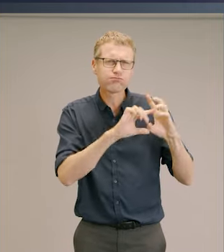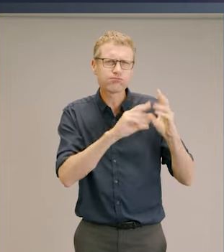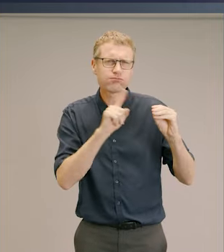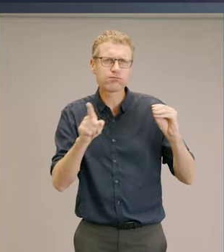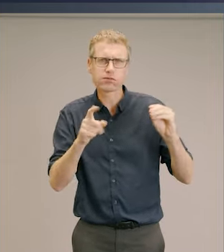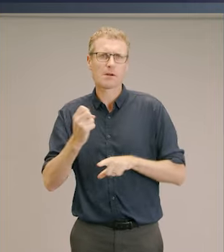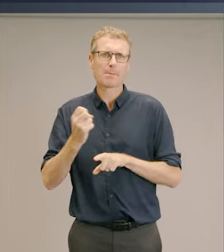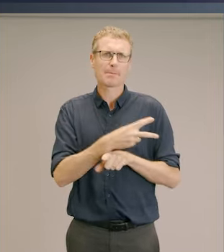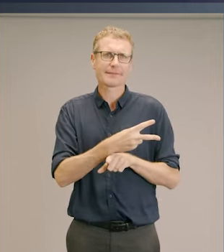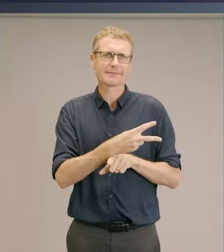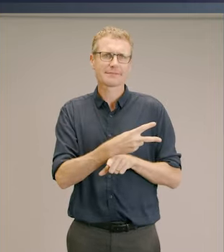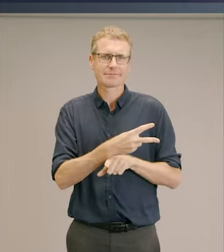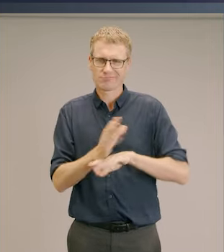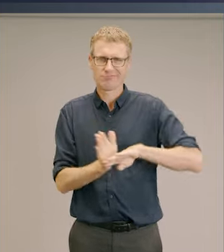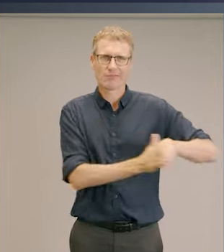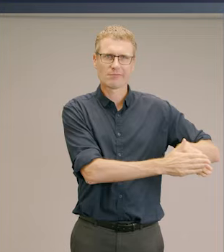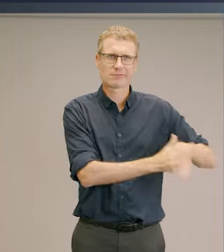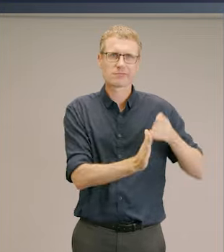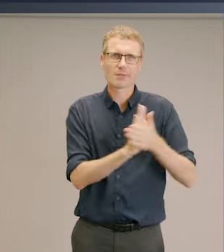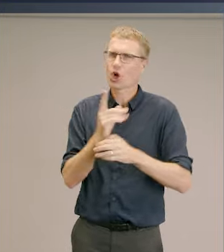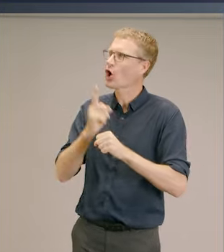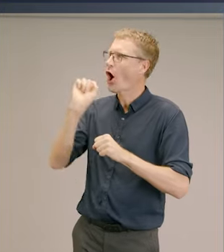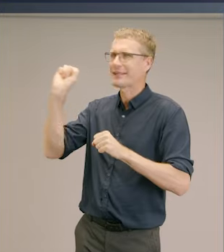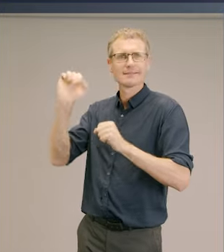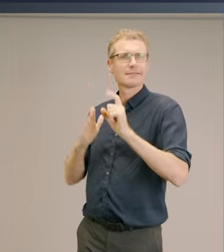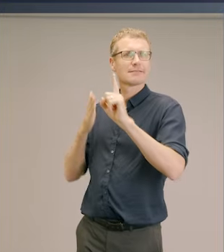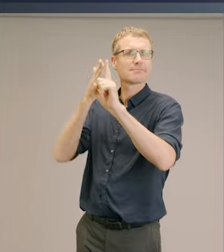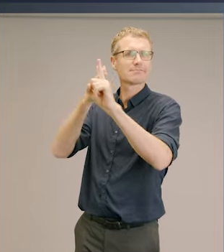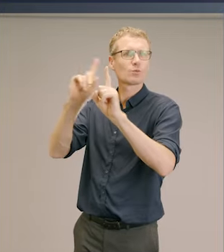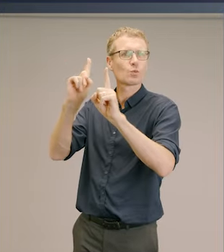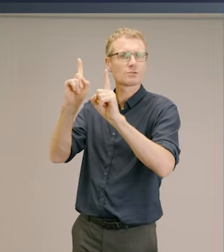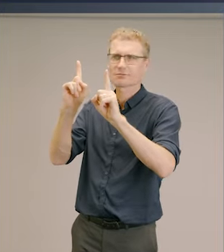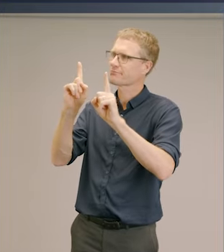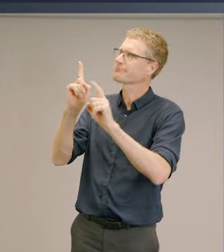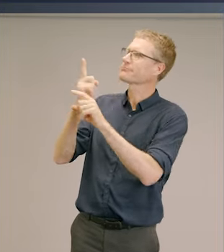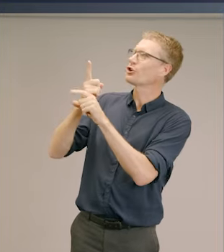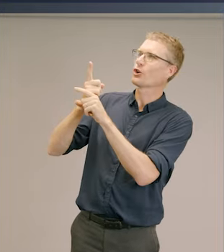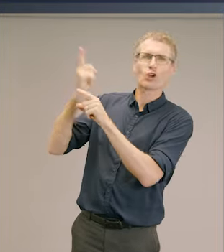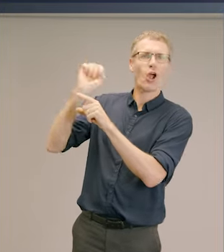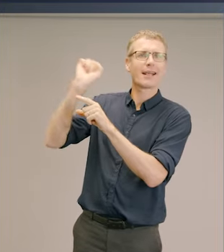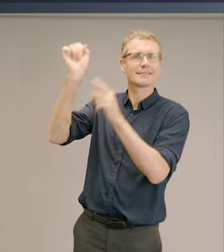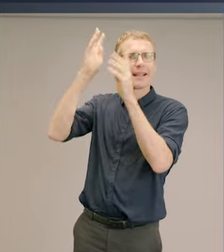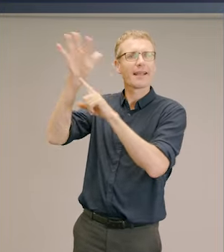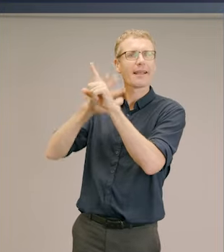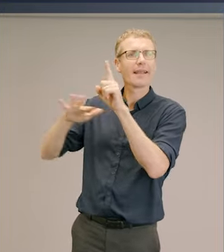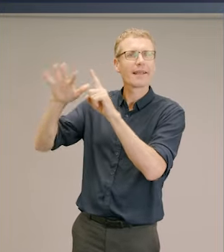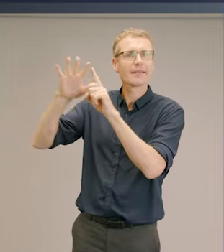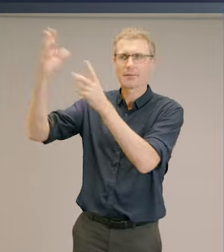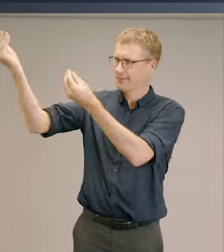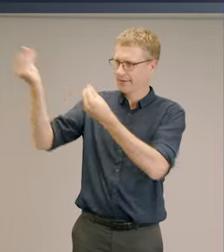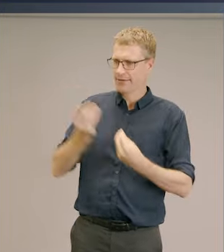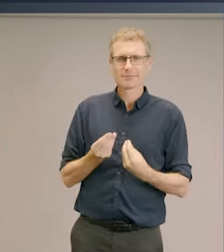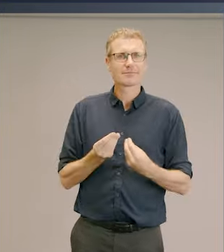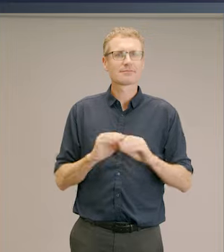defeat evil and to restore God's original mandate to bring the kingdom of heaven here to earth. So